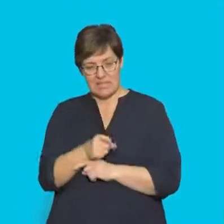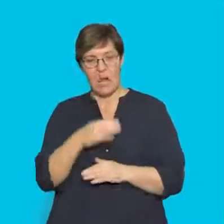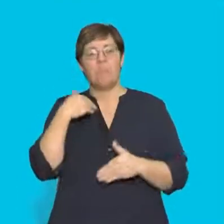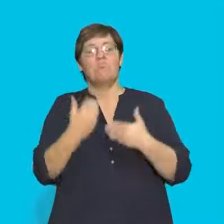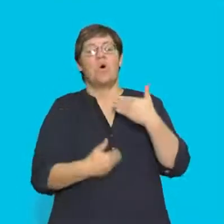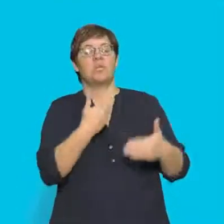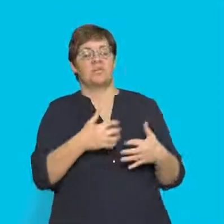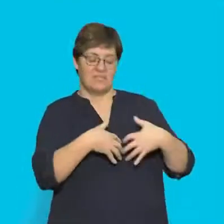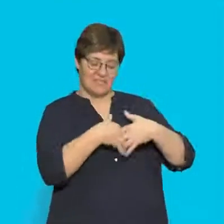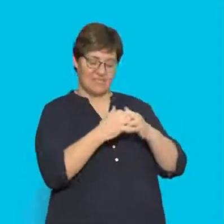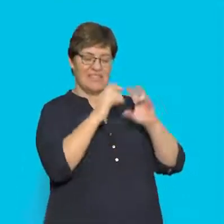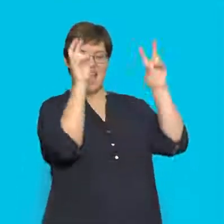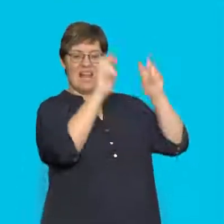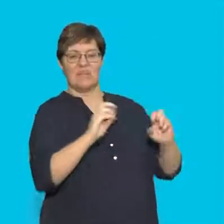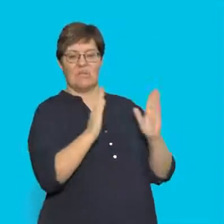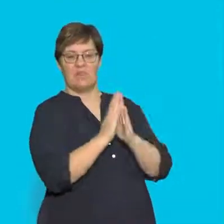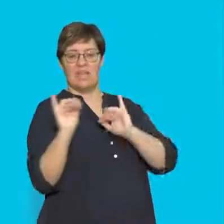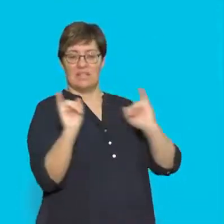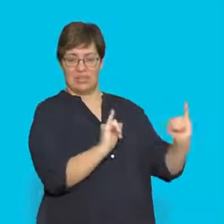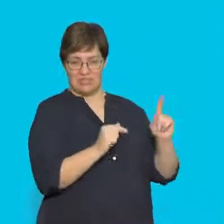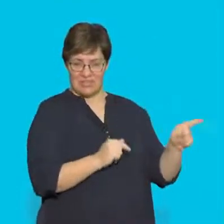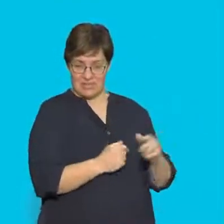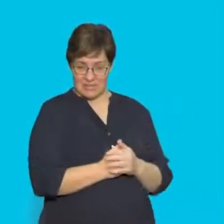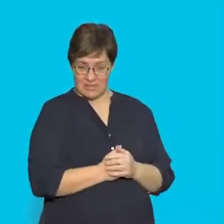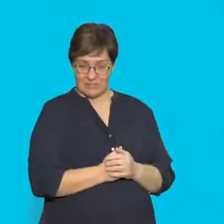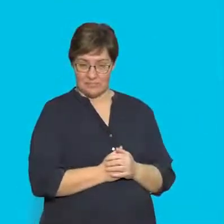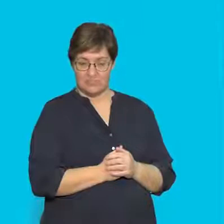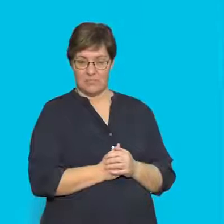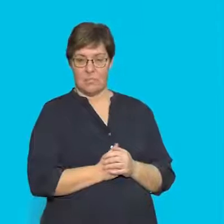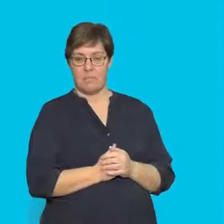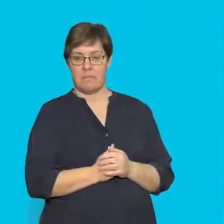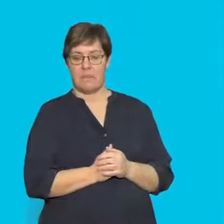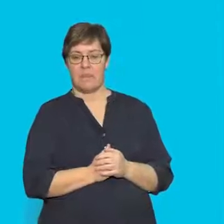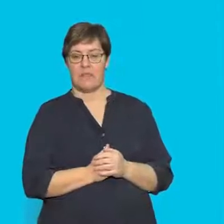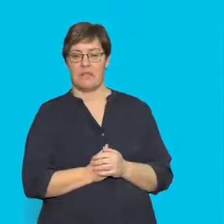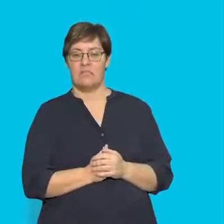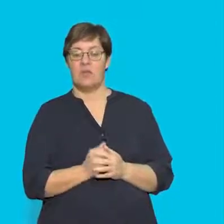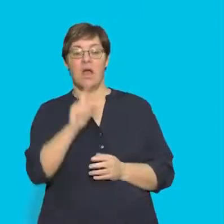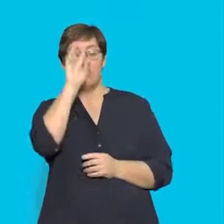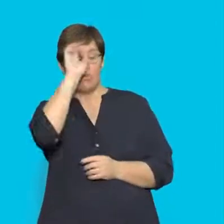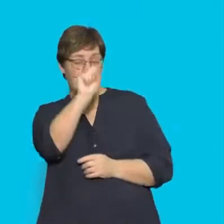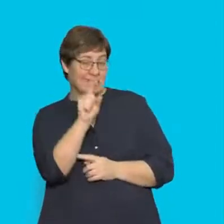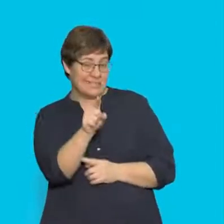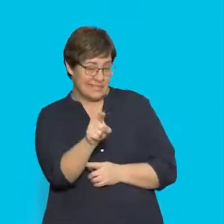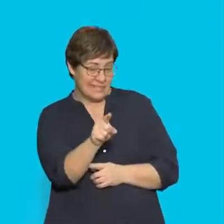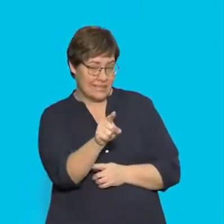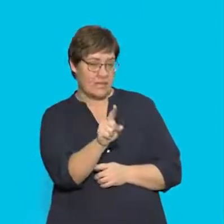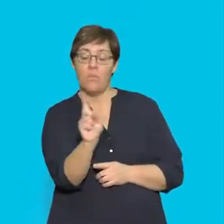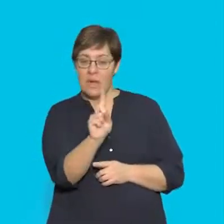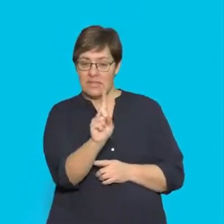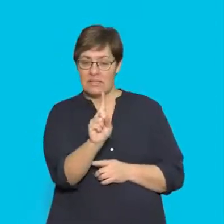of electromagnetic induction. And so I remind you that it's all about a moving